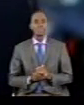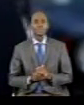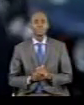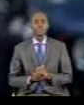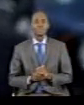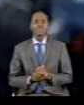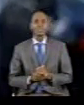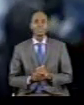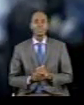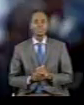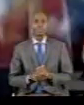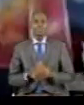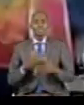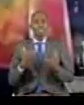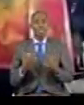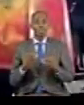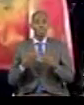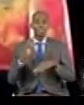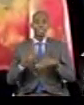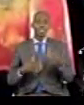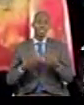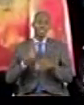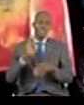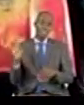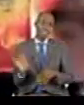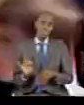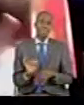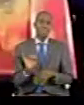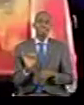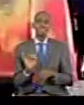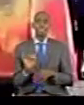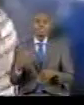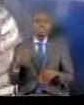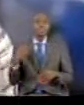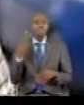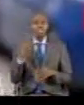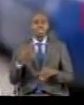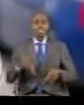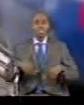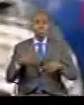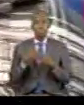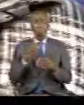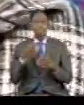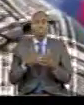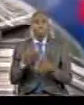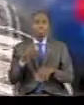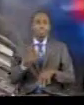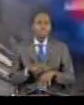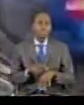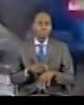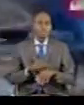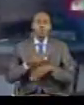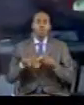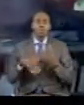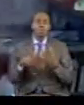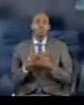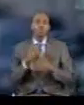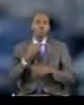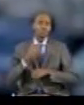Now, more than ever, we live in such uncertain times. Our planet is suffering from global